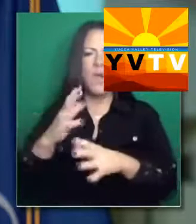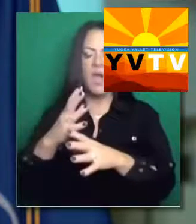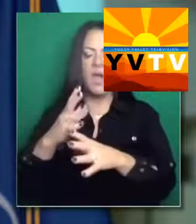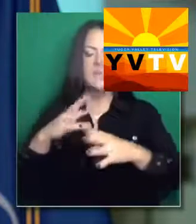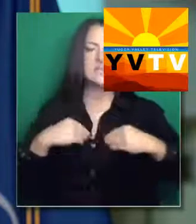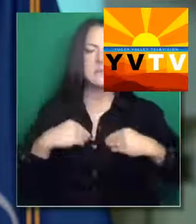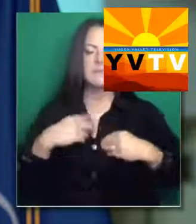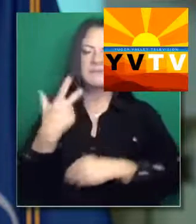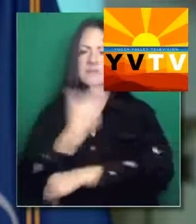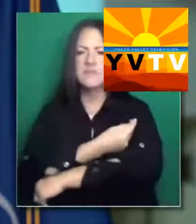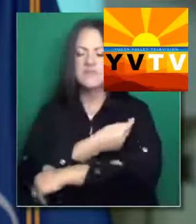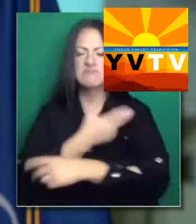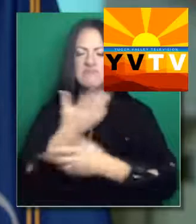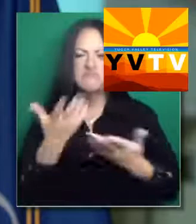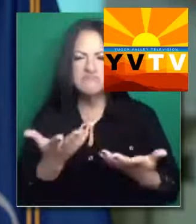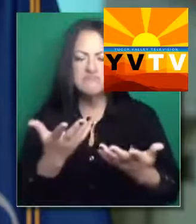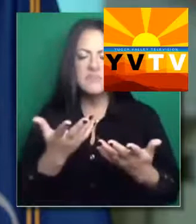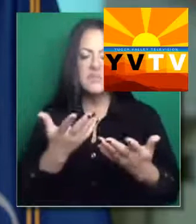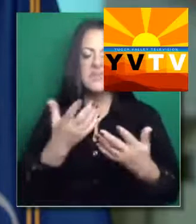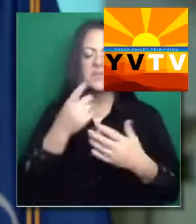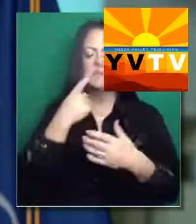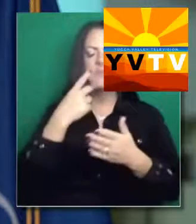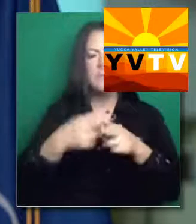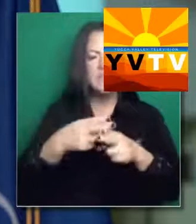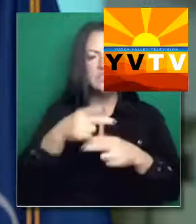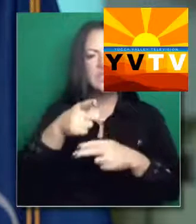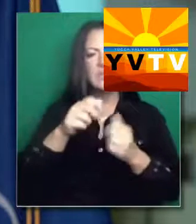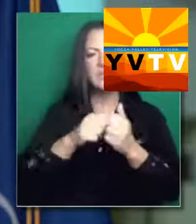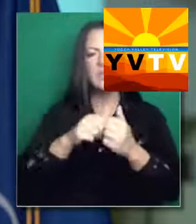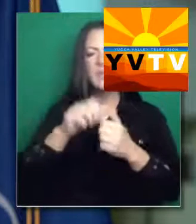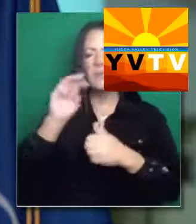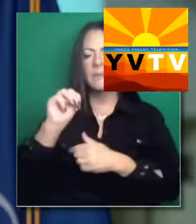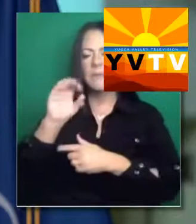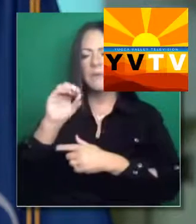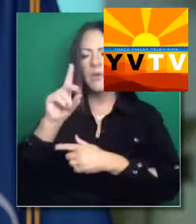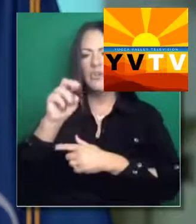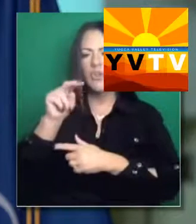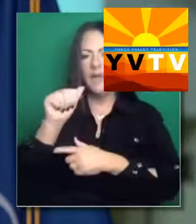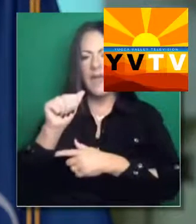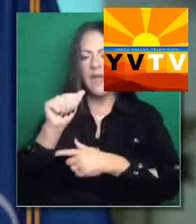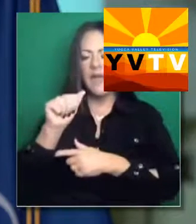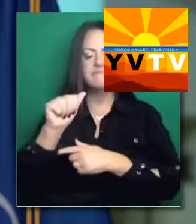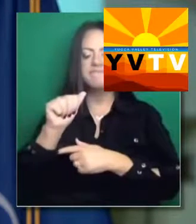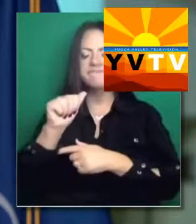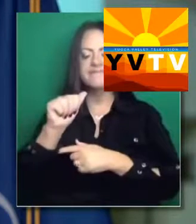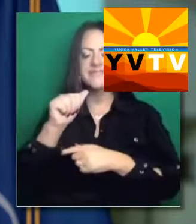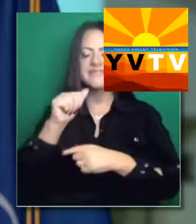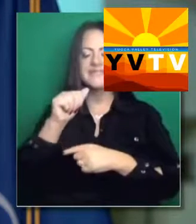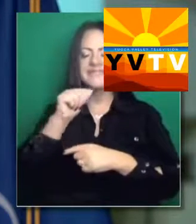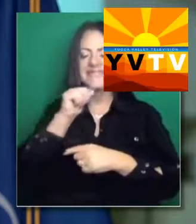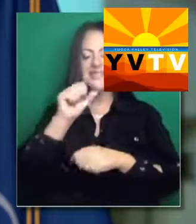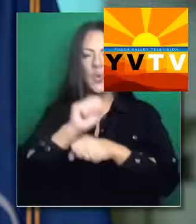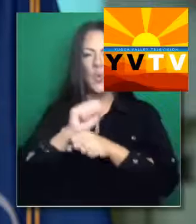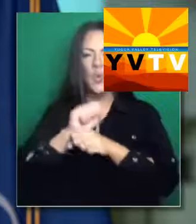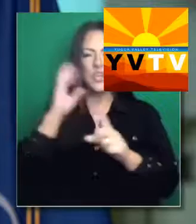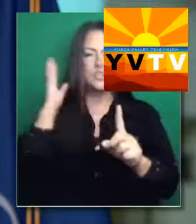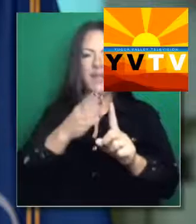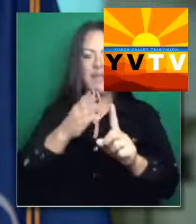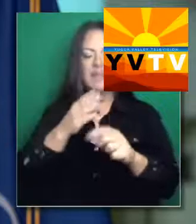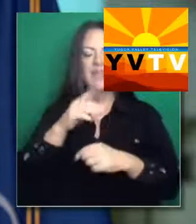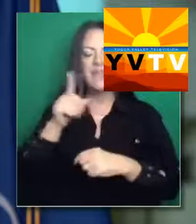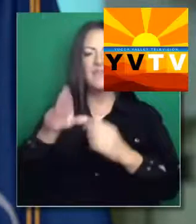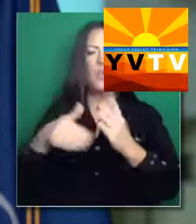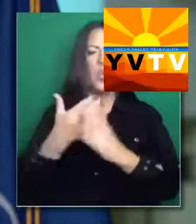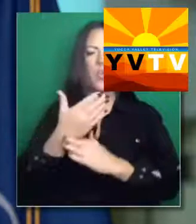logistical snafu, like you mentioned with the Moderna intermediary? Any insight on that you could provide would be. Dr. Galley, perhaps